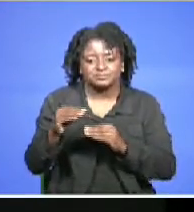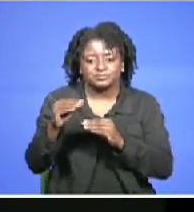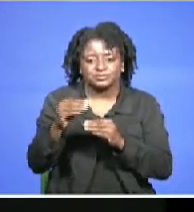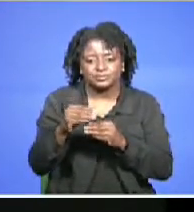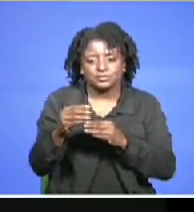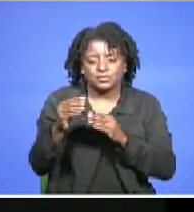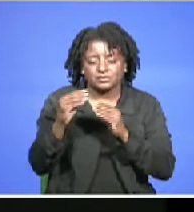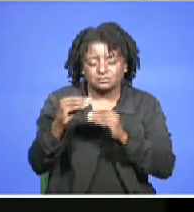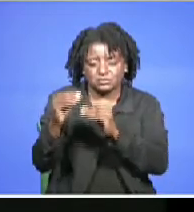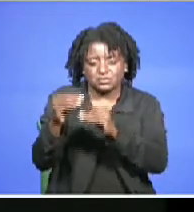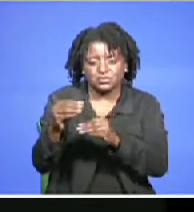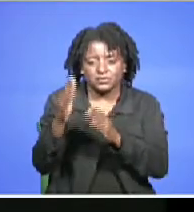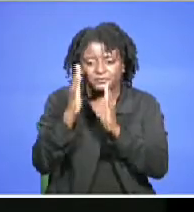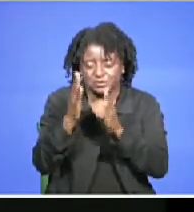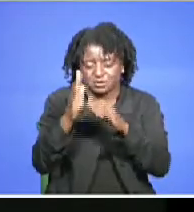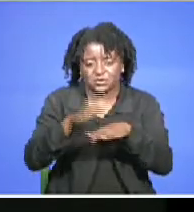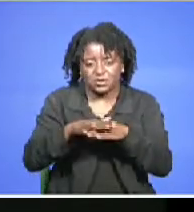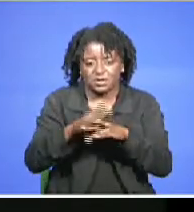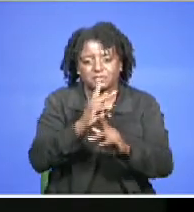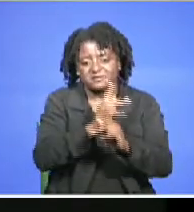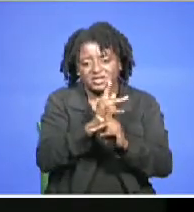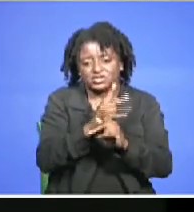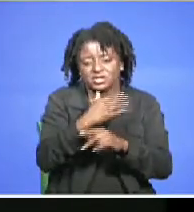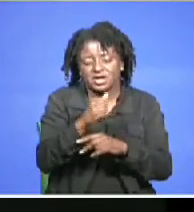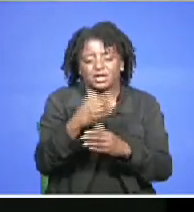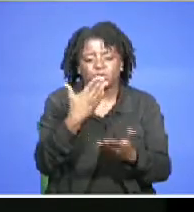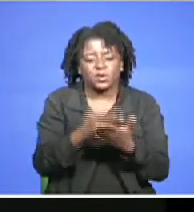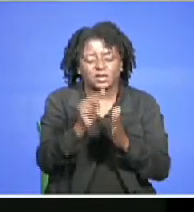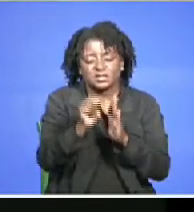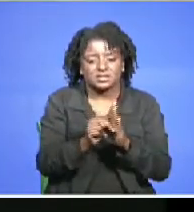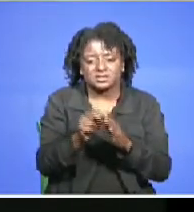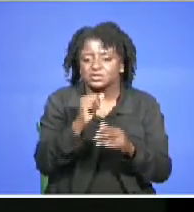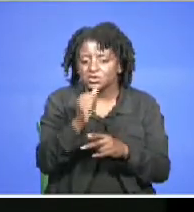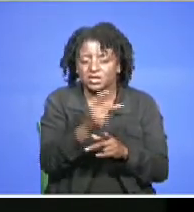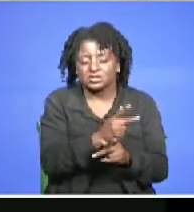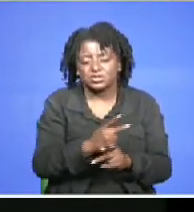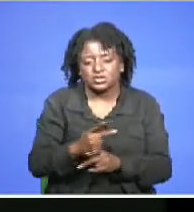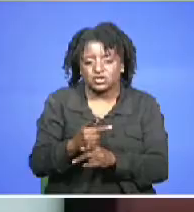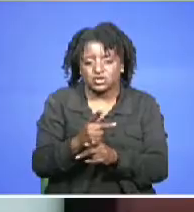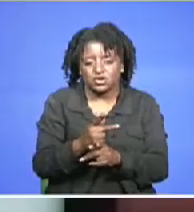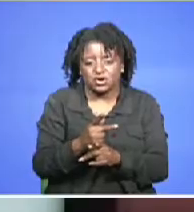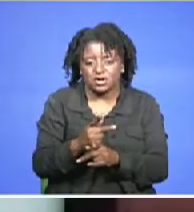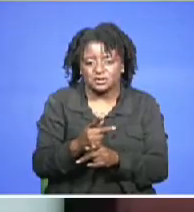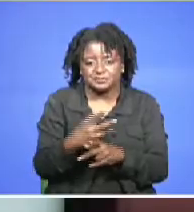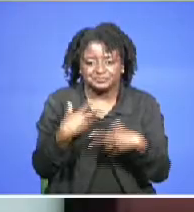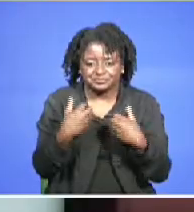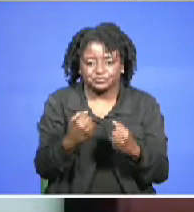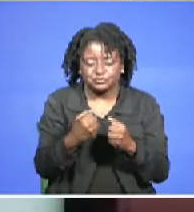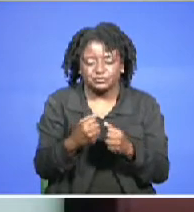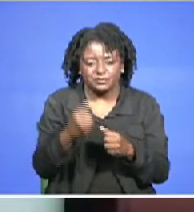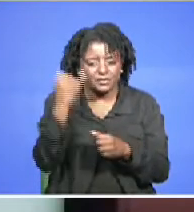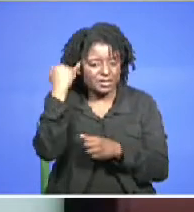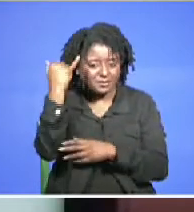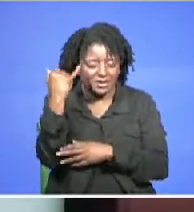and wellness rather than cure. Imagine a 30-year-old who's